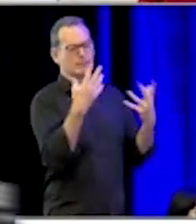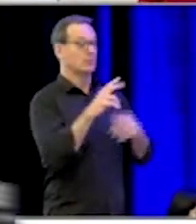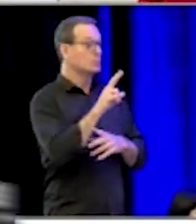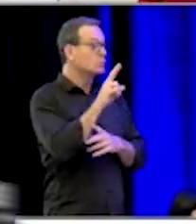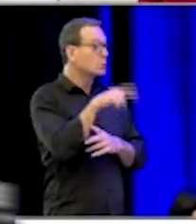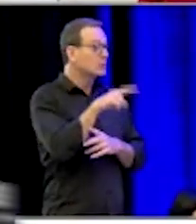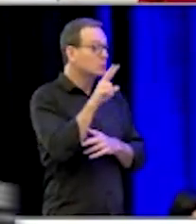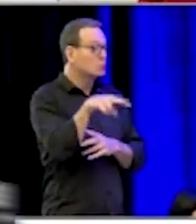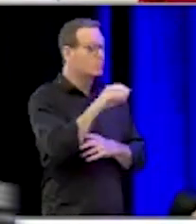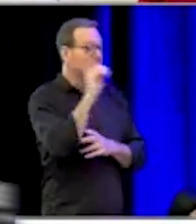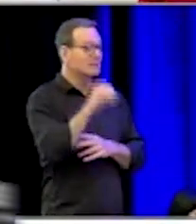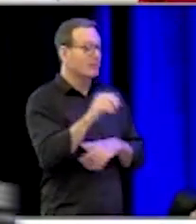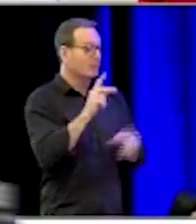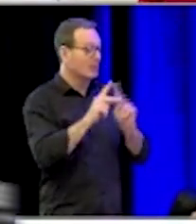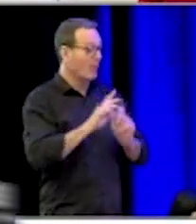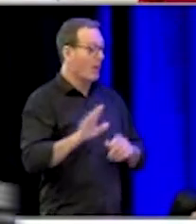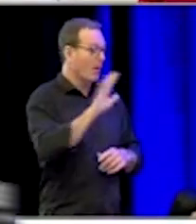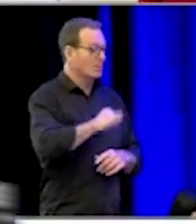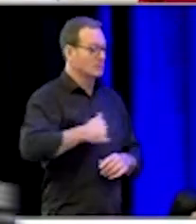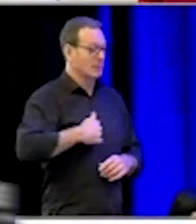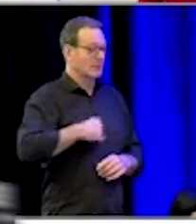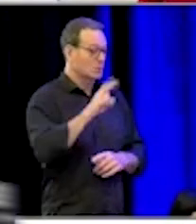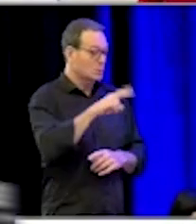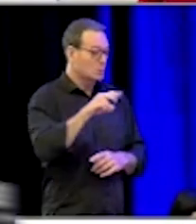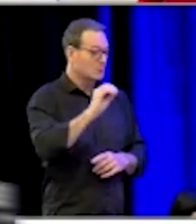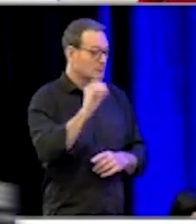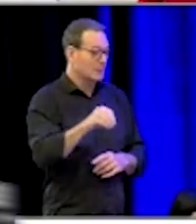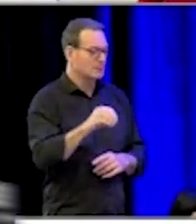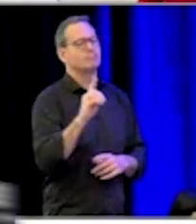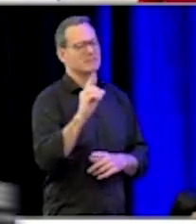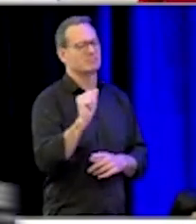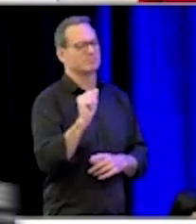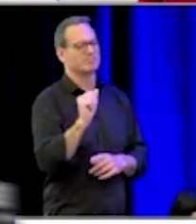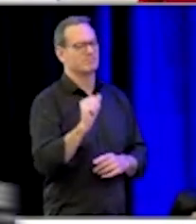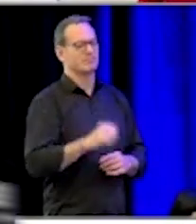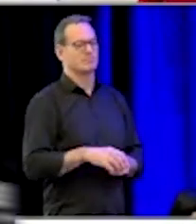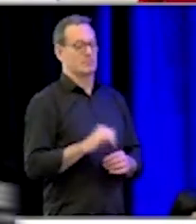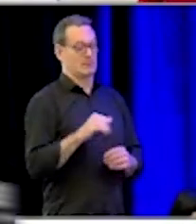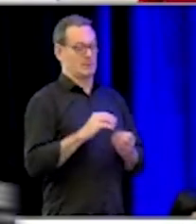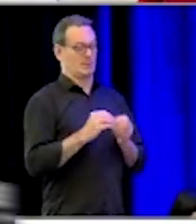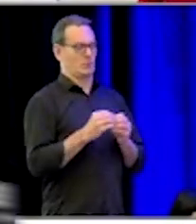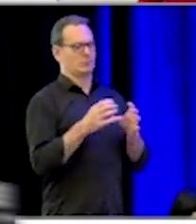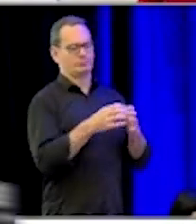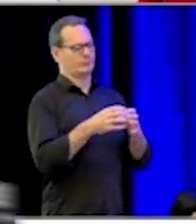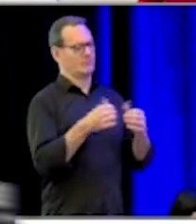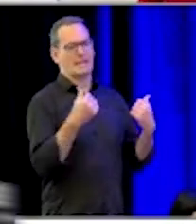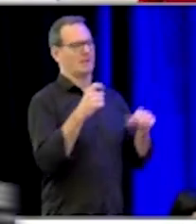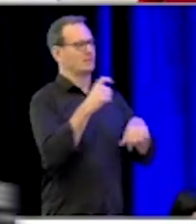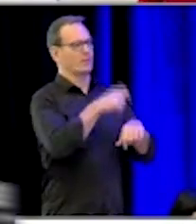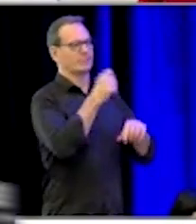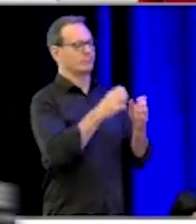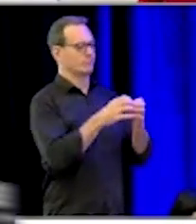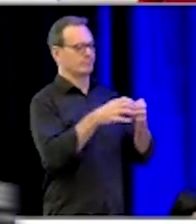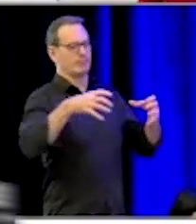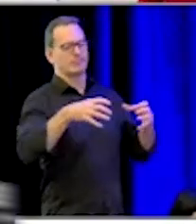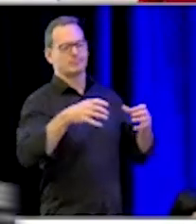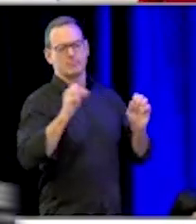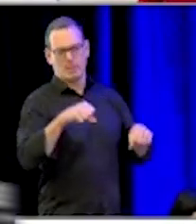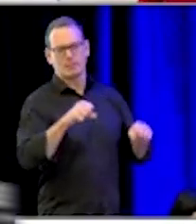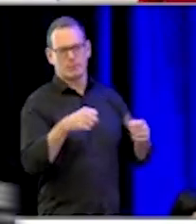22% of Canadians have a disability. And that number can grow any day with any of us joining that group.